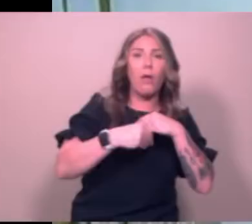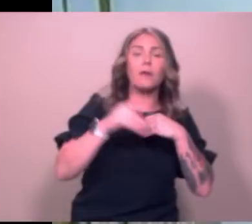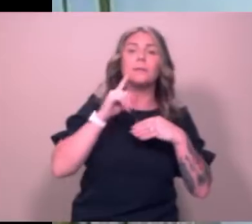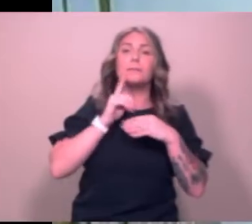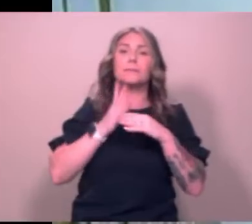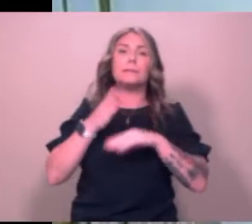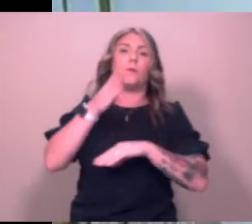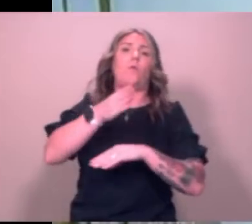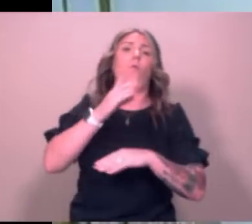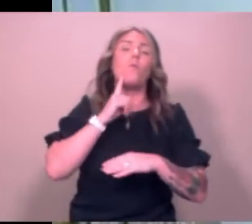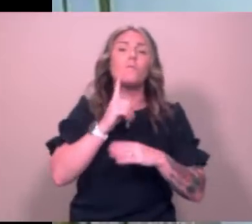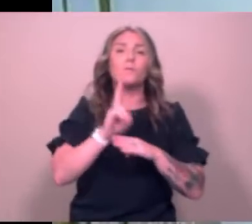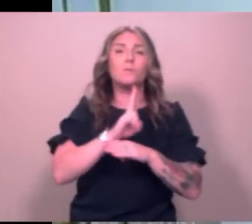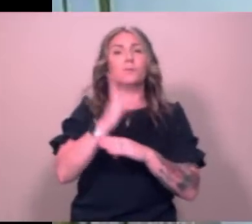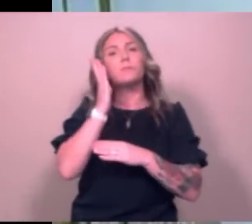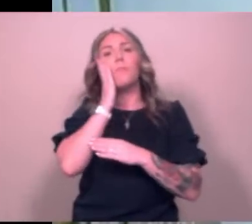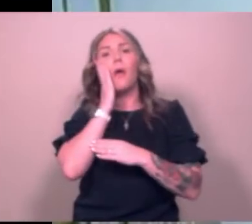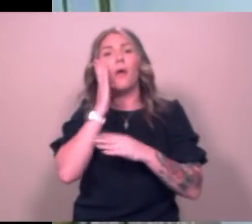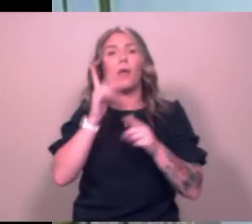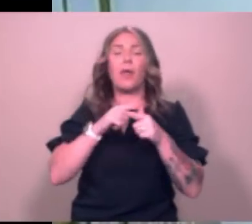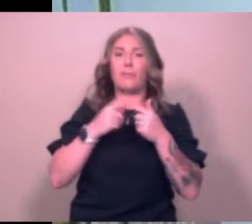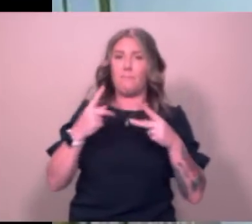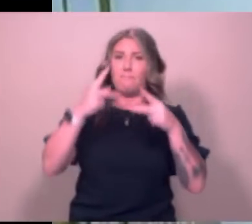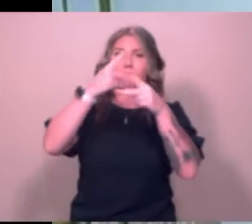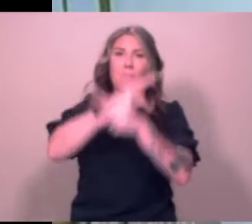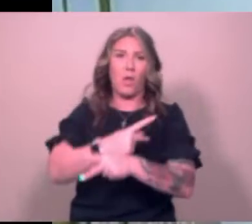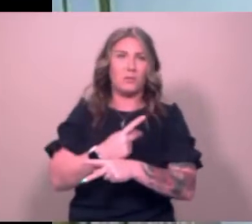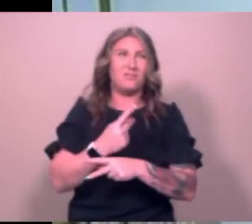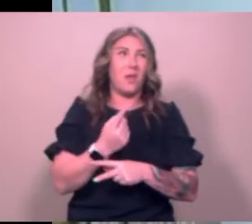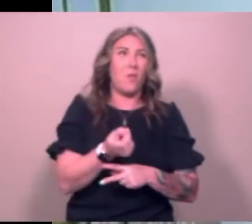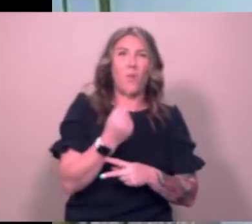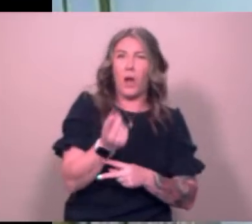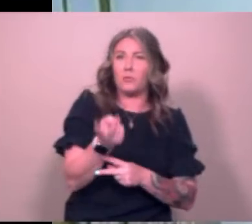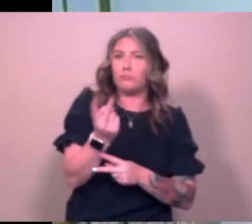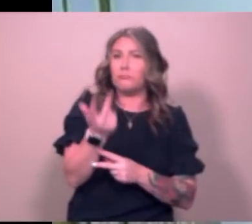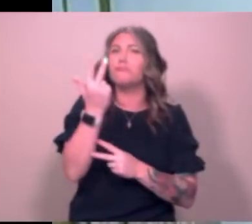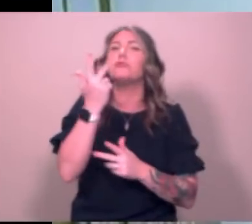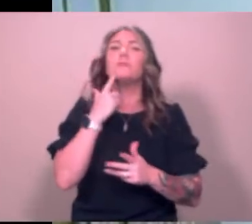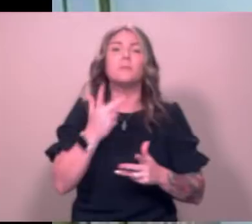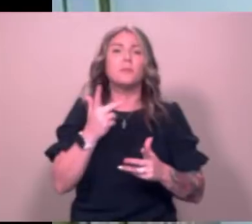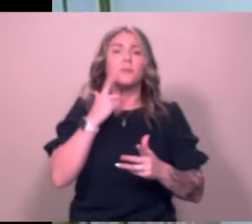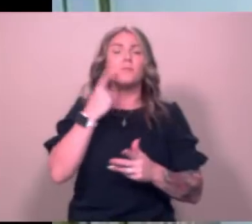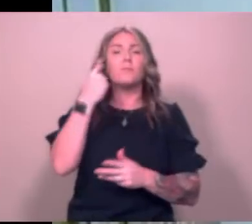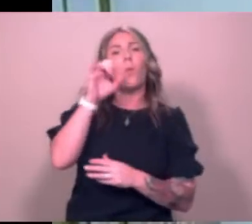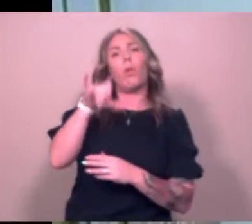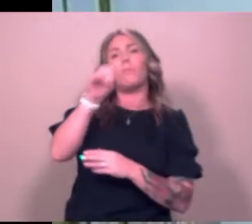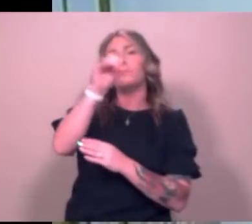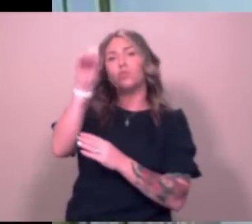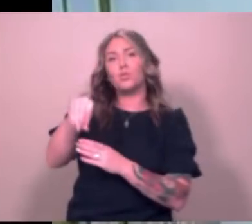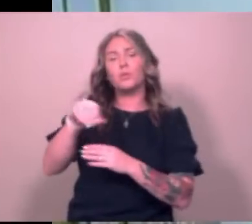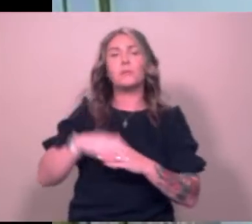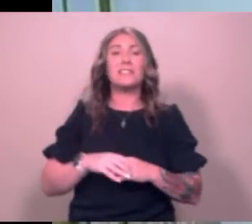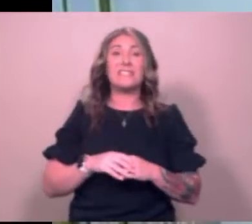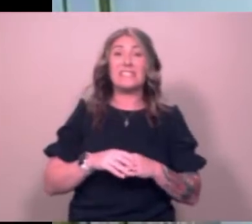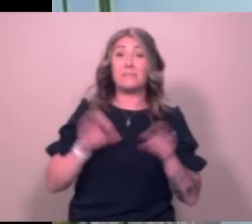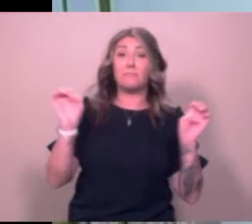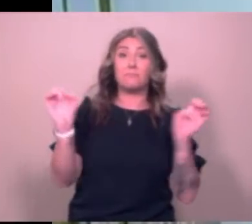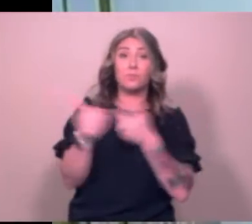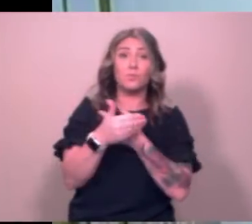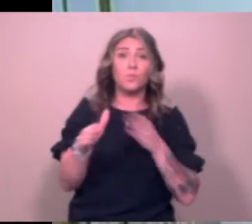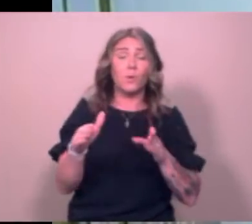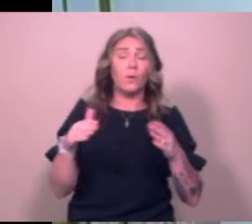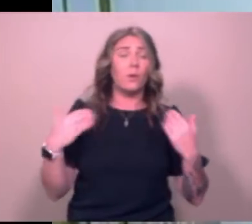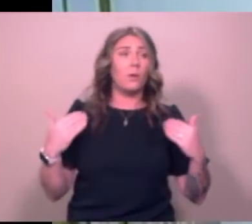overflow beds, and then multiplied by 1 or 2 or 3, to get the percentage. So the ERs are